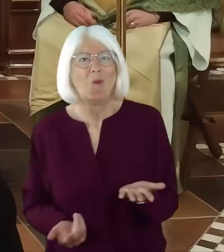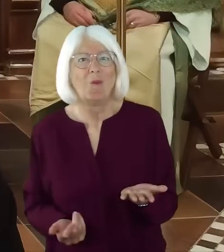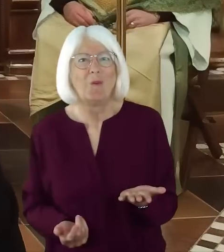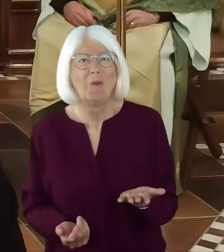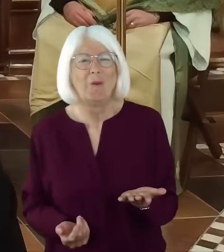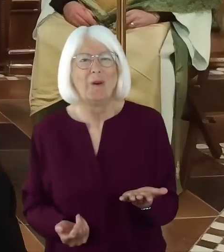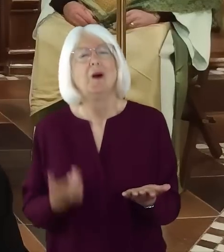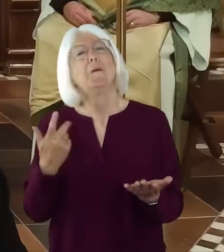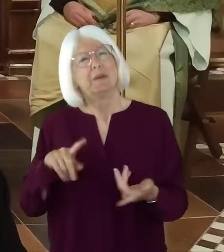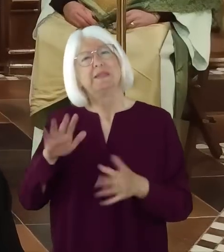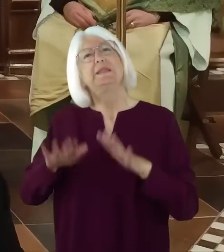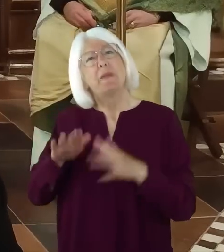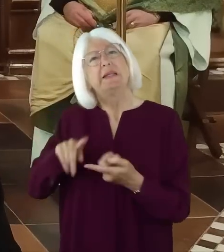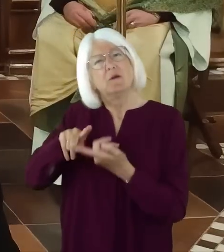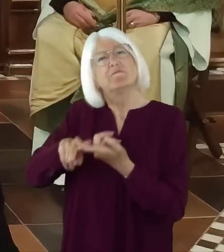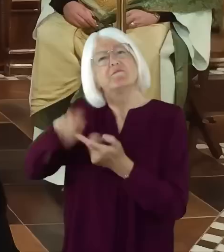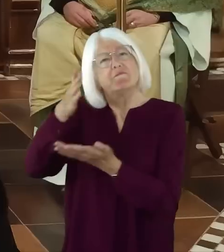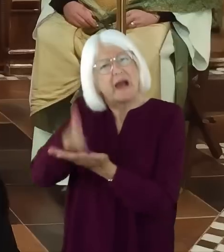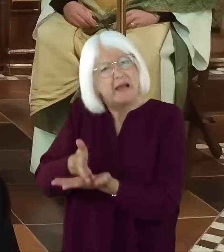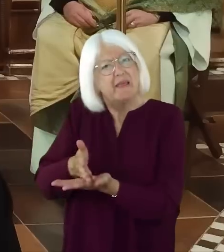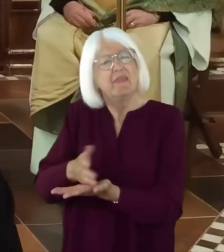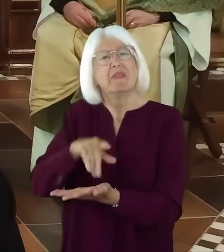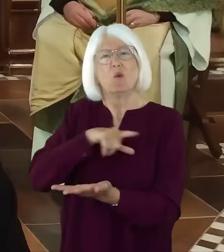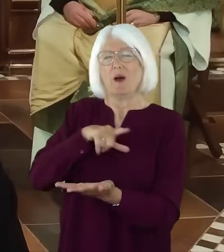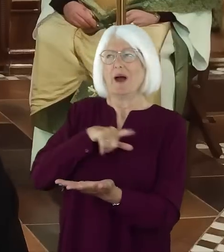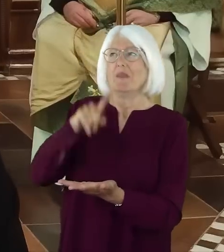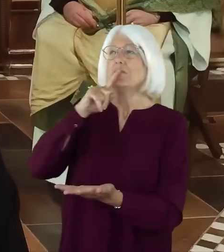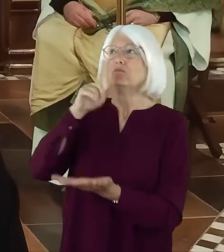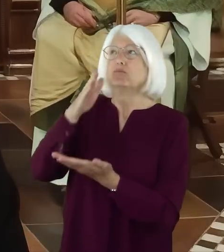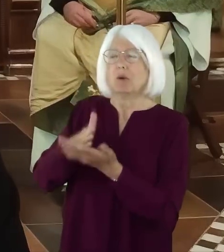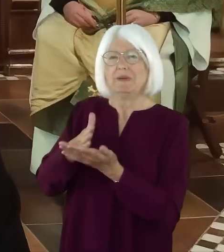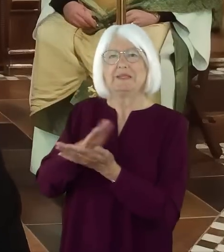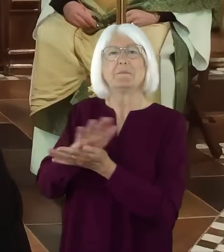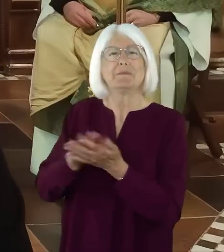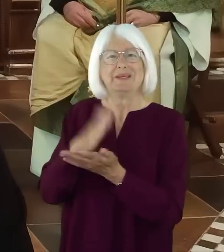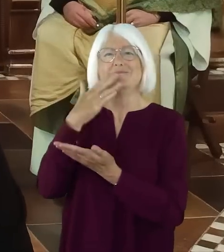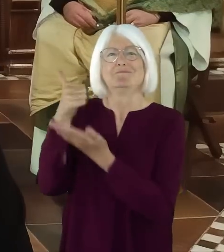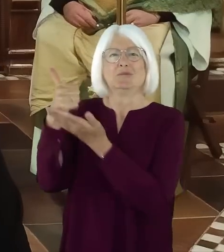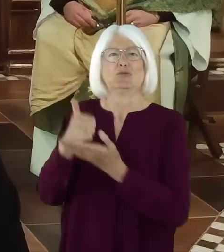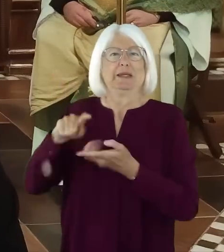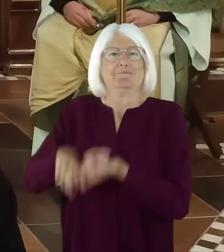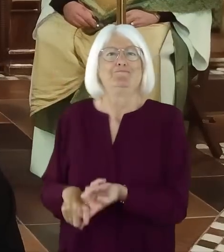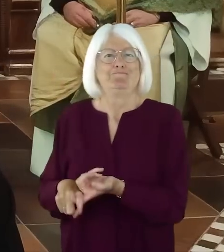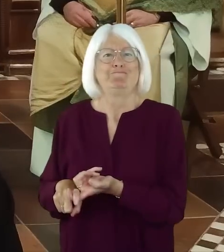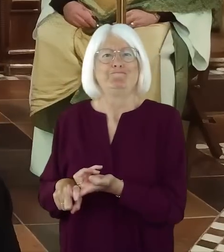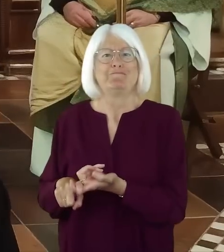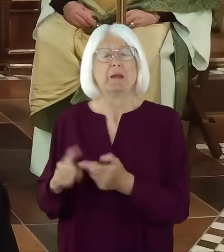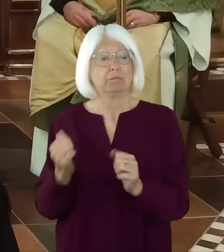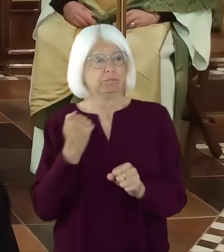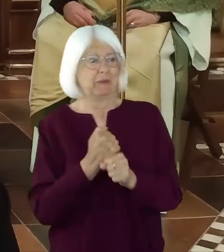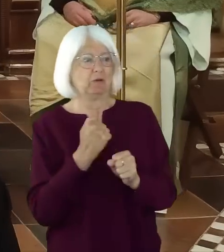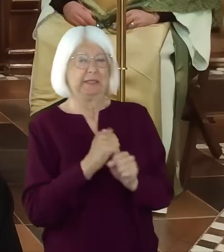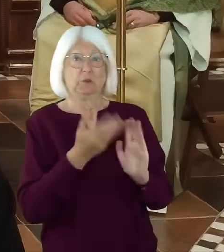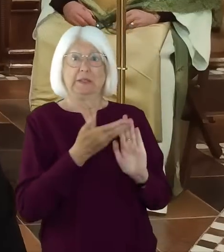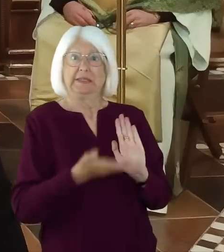faith, in order that the promise may rest on grace and be guaranteed to all his